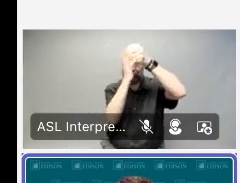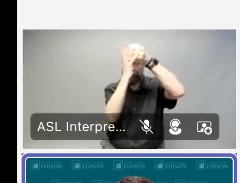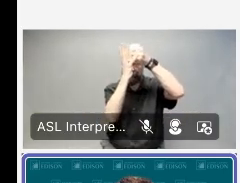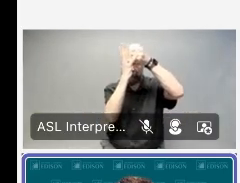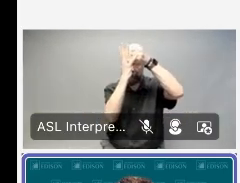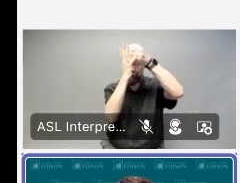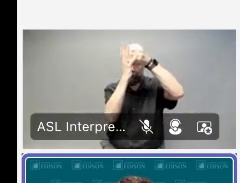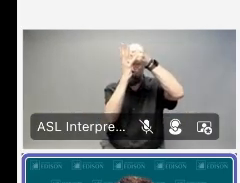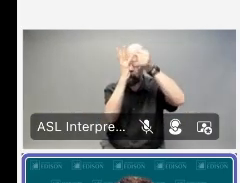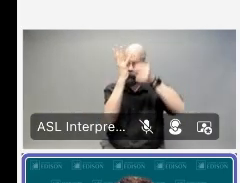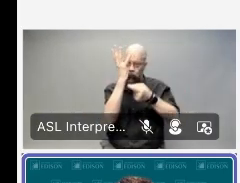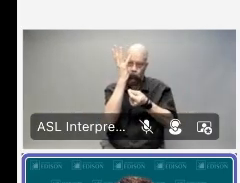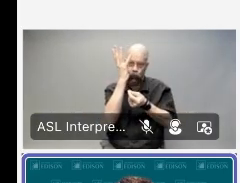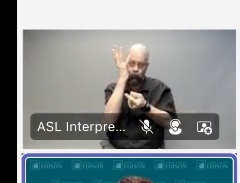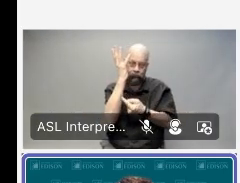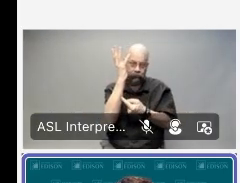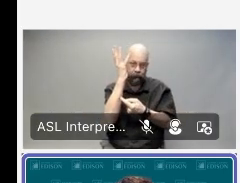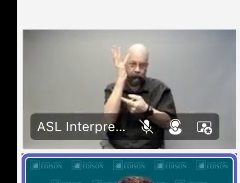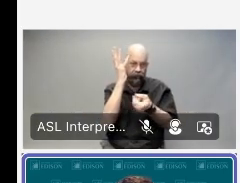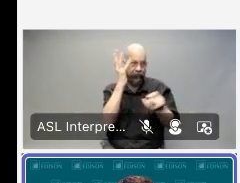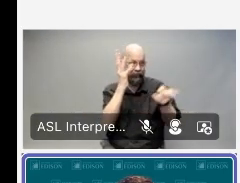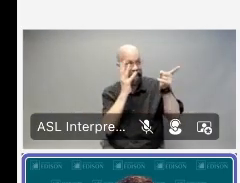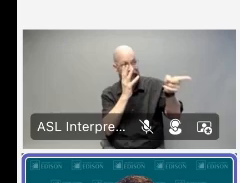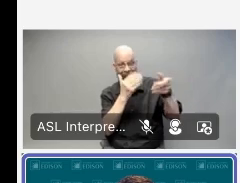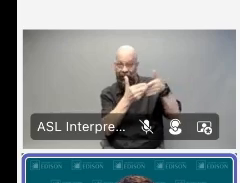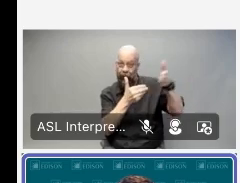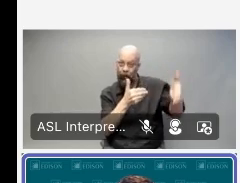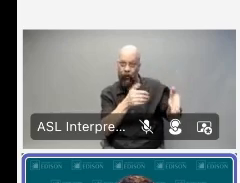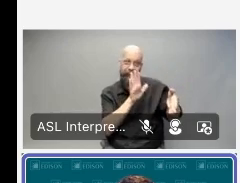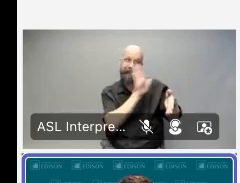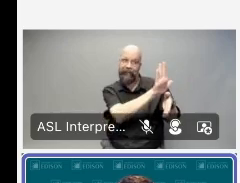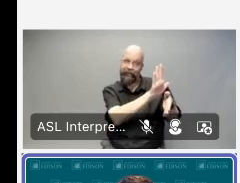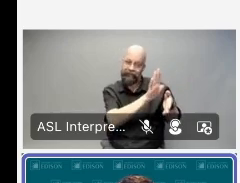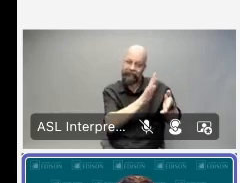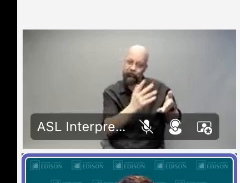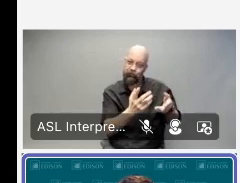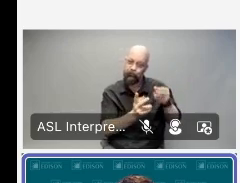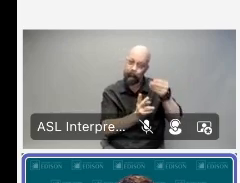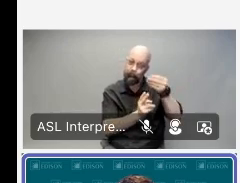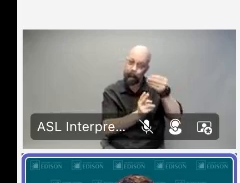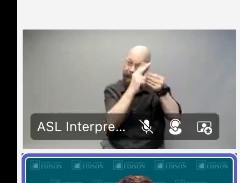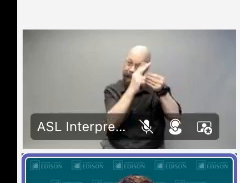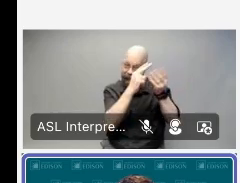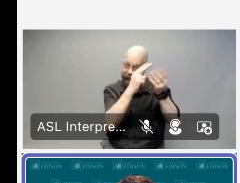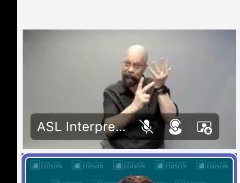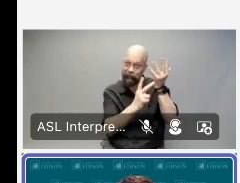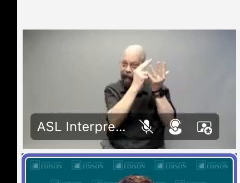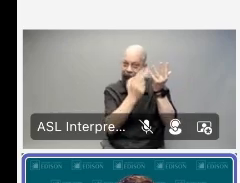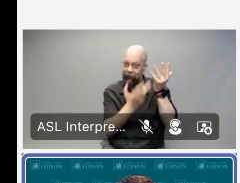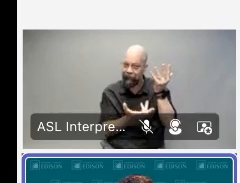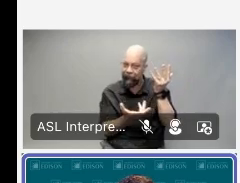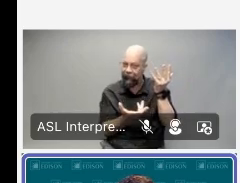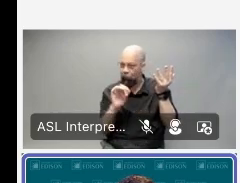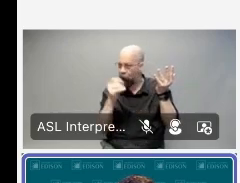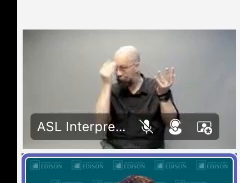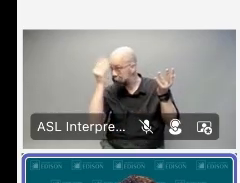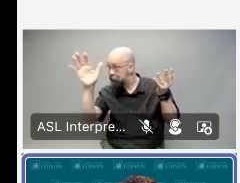for me to report that the neighbor needs to trim their tree? Raphael, I'm going to have you take this one if you don't mind.